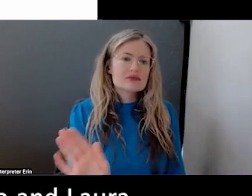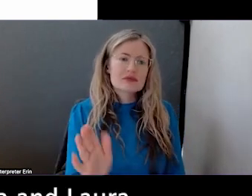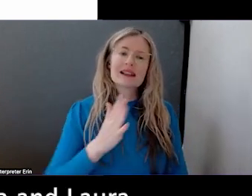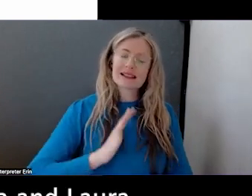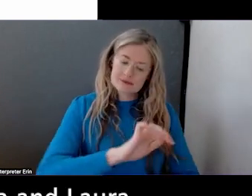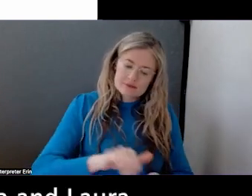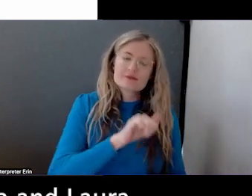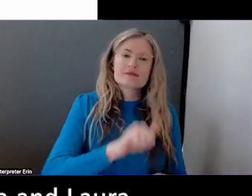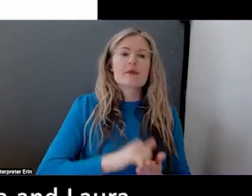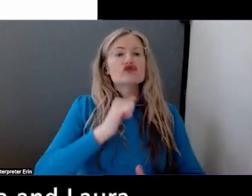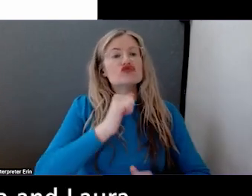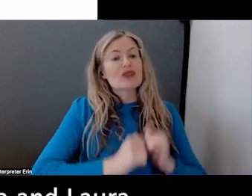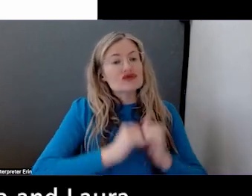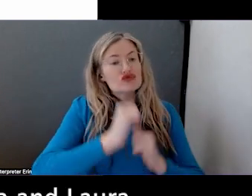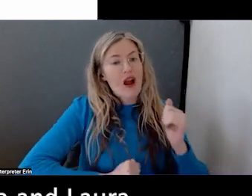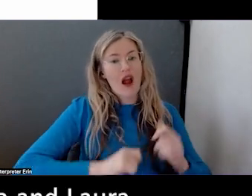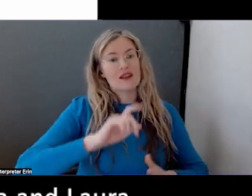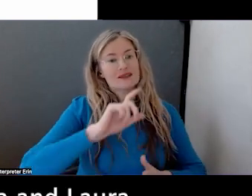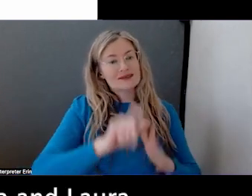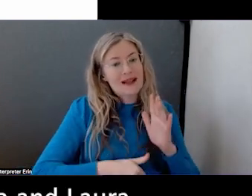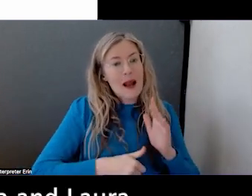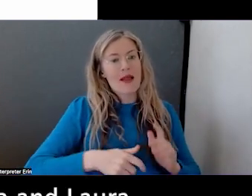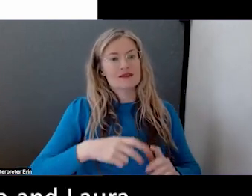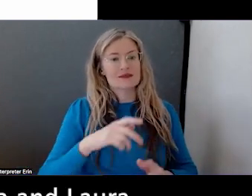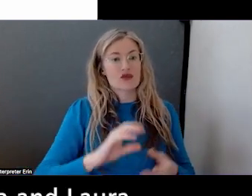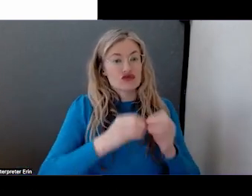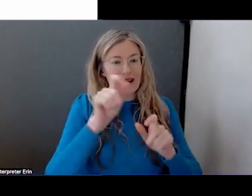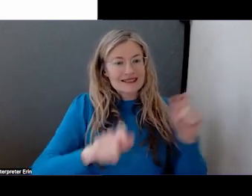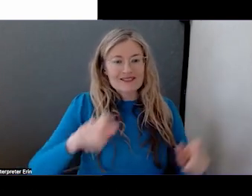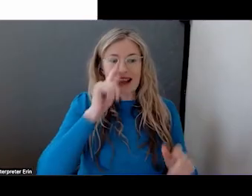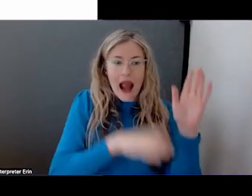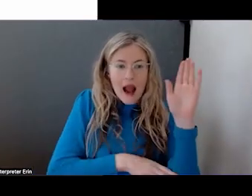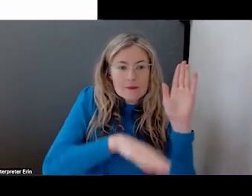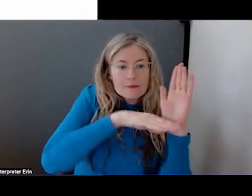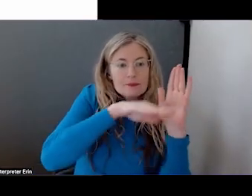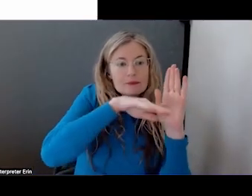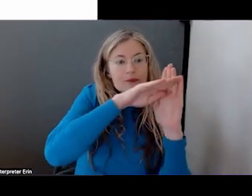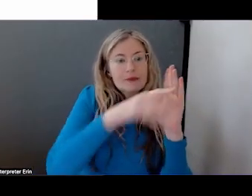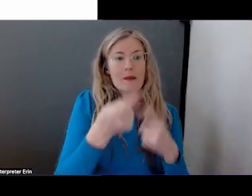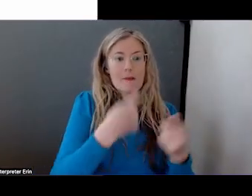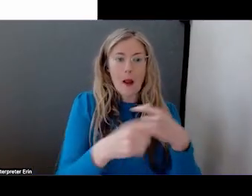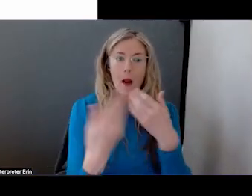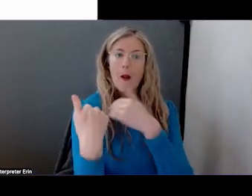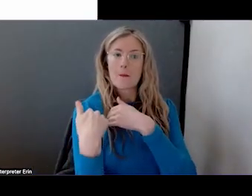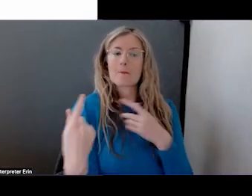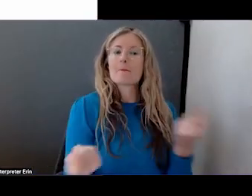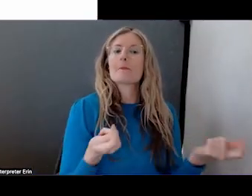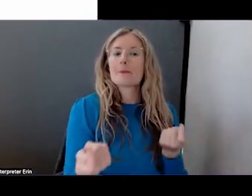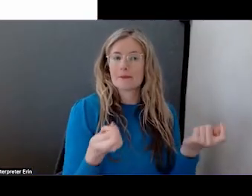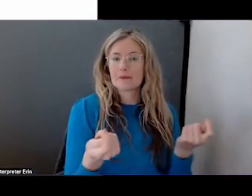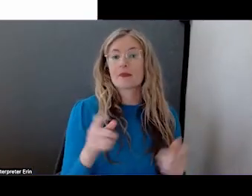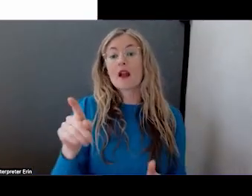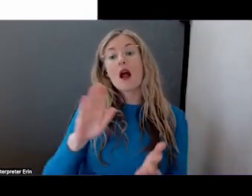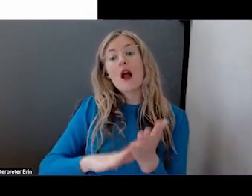that. There are many different ways. And what Marta and Laura have is a way that's particular or bespoke to them and is the